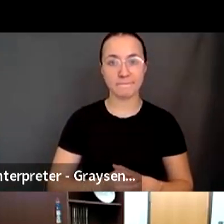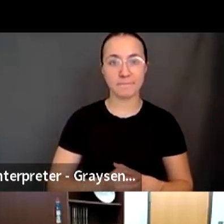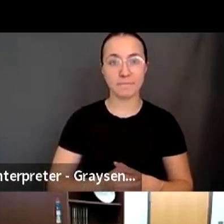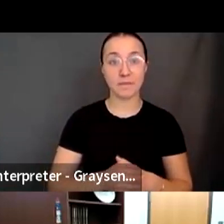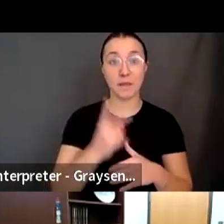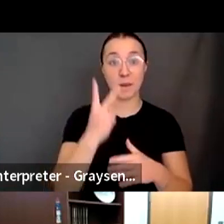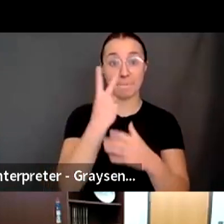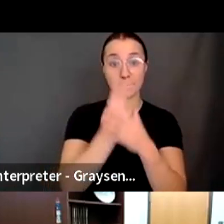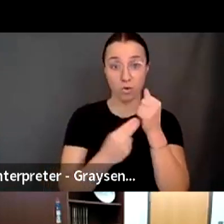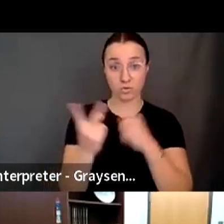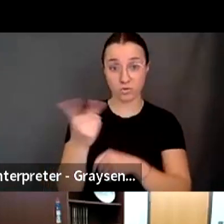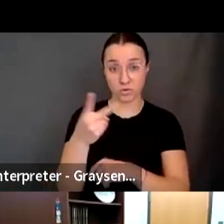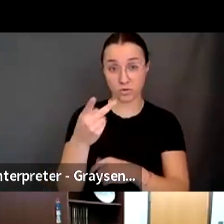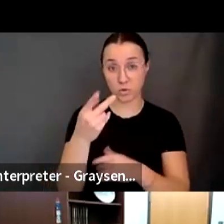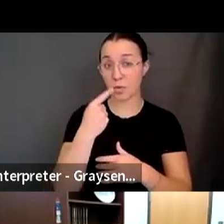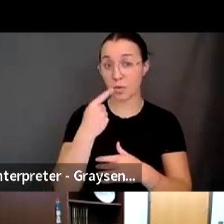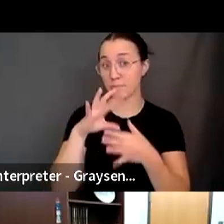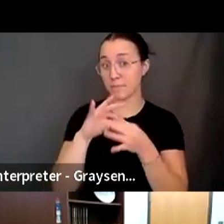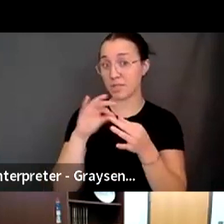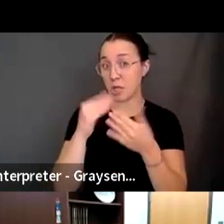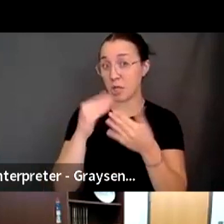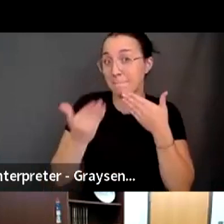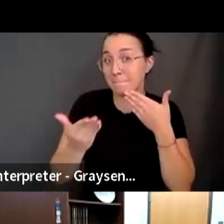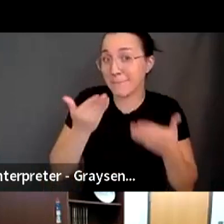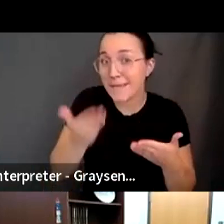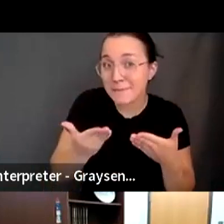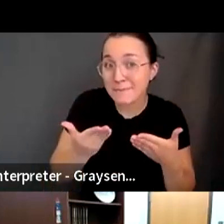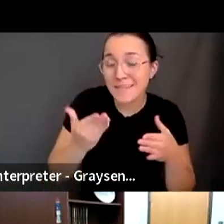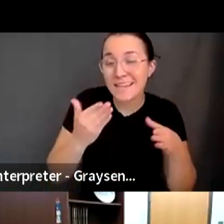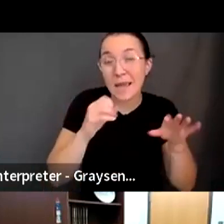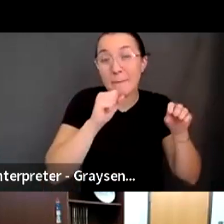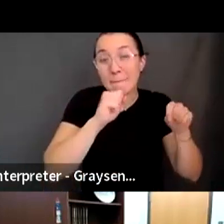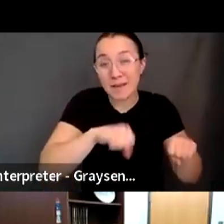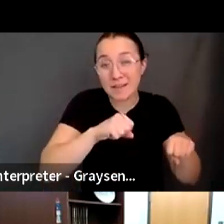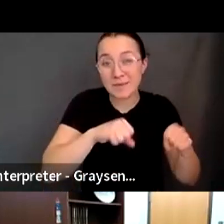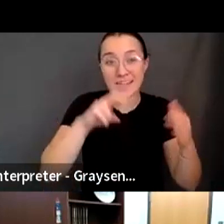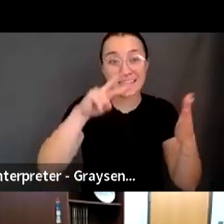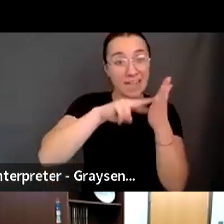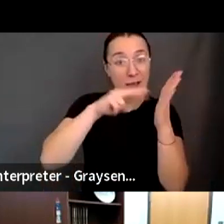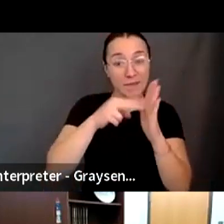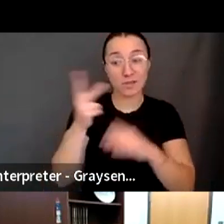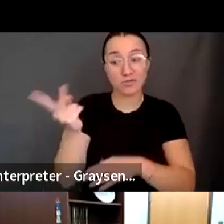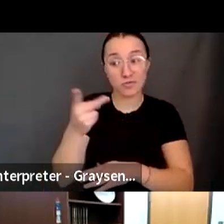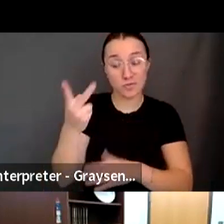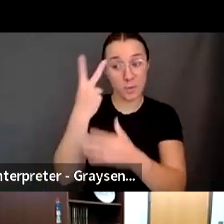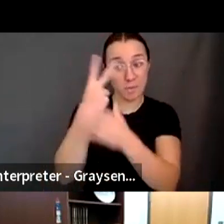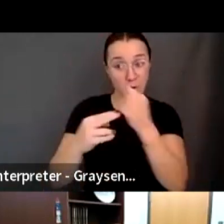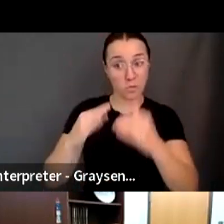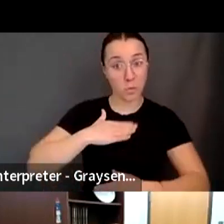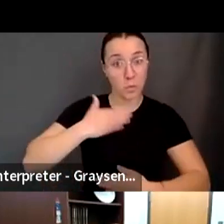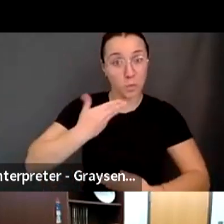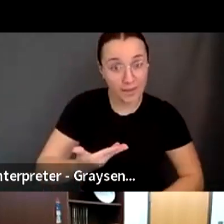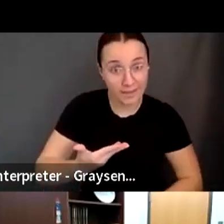Both of you say maybe and might. Does that mean that you're both willing? And you can message me privately, I do not